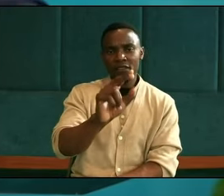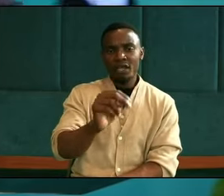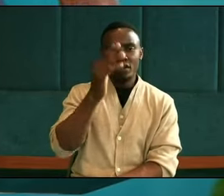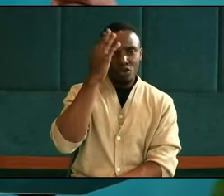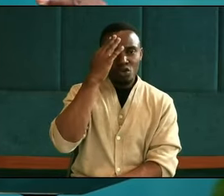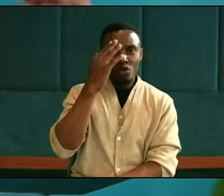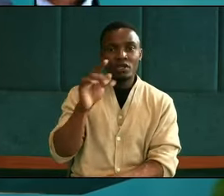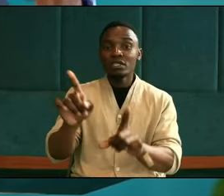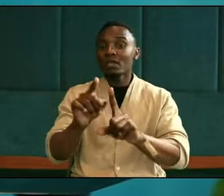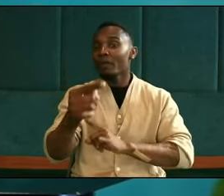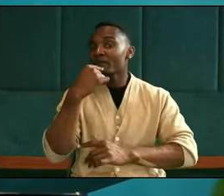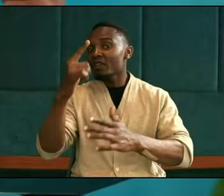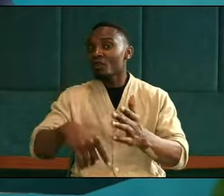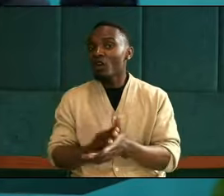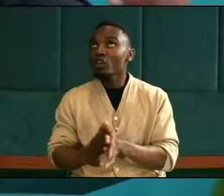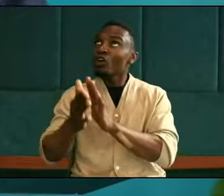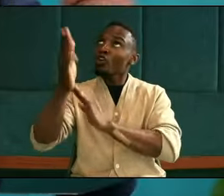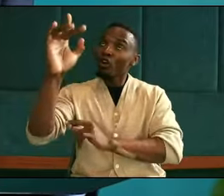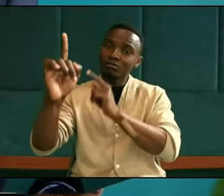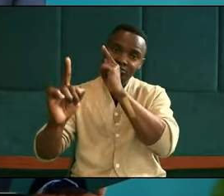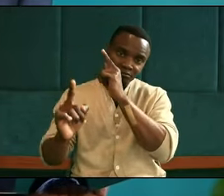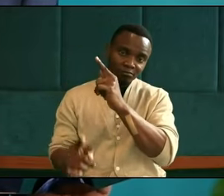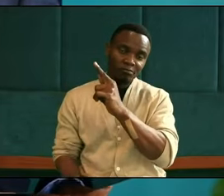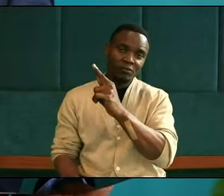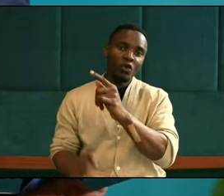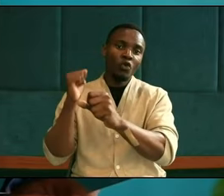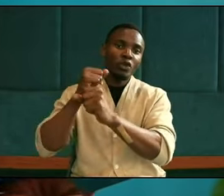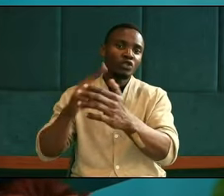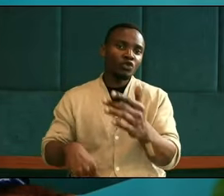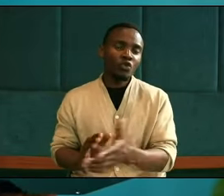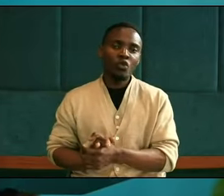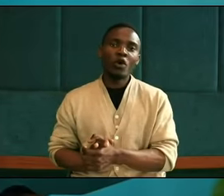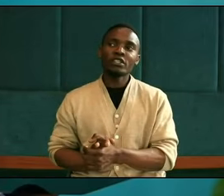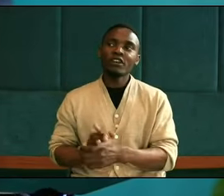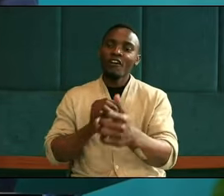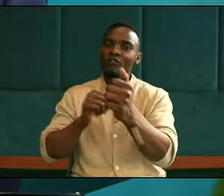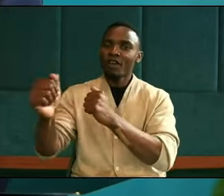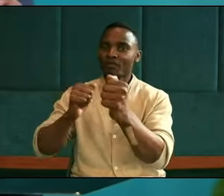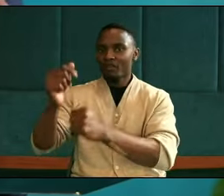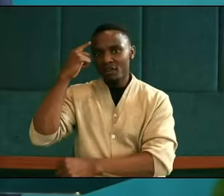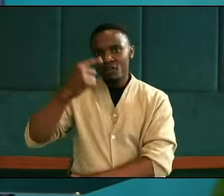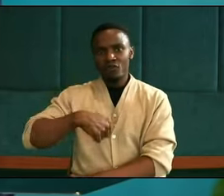will act. It is the Lord to act. All you and I need to do is to